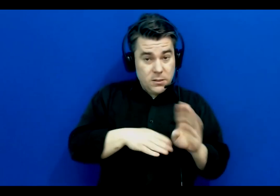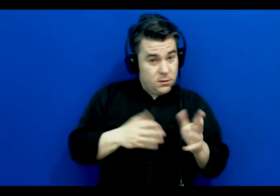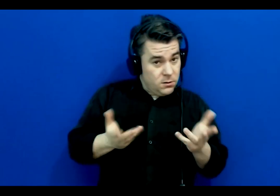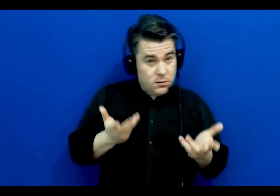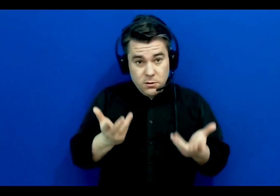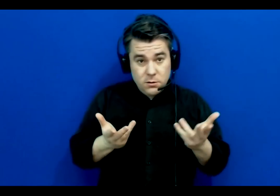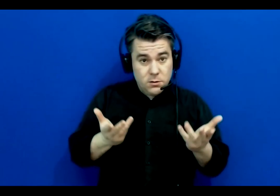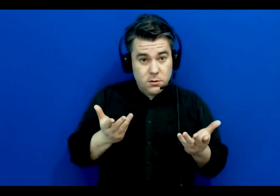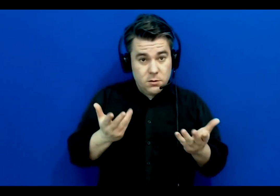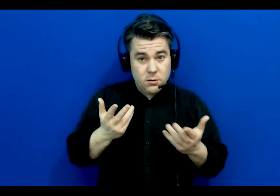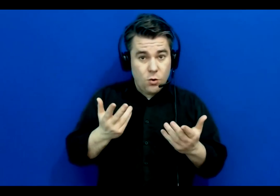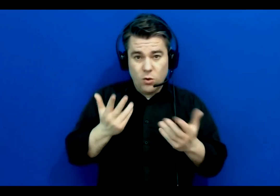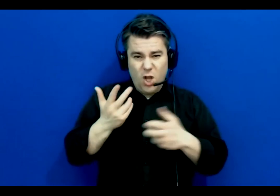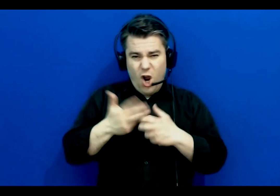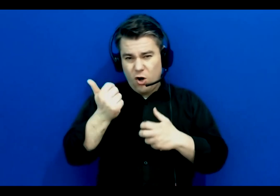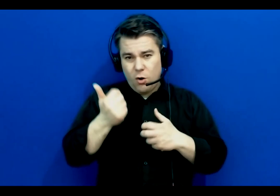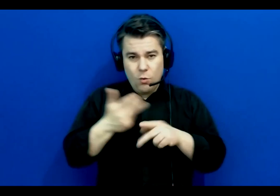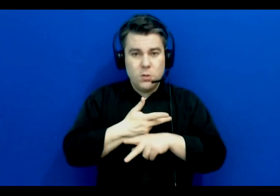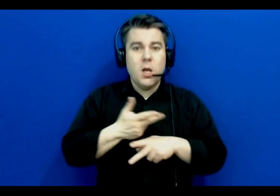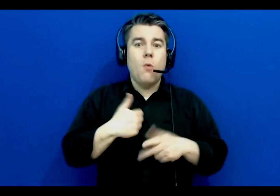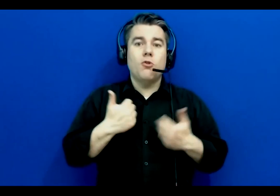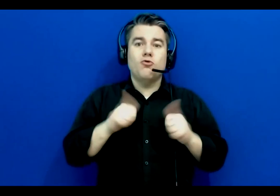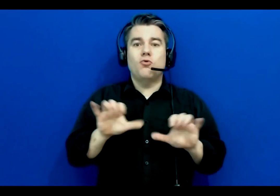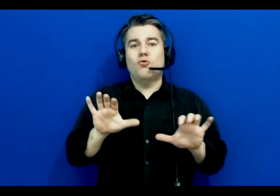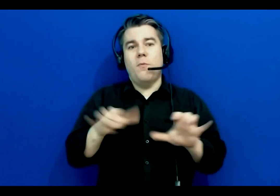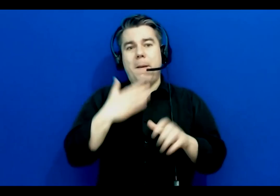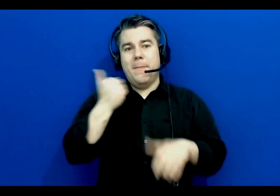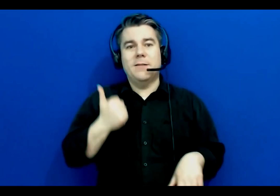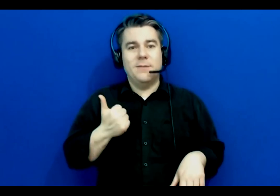It's a little bit harder. I'm gonna do my best.